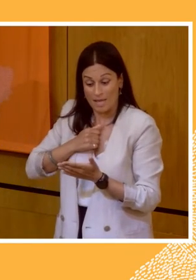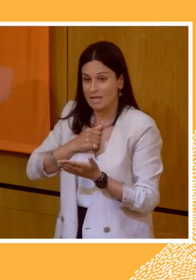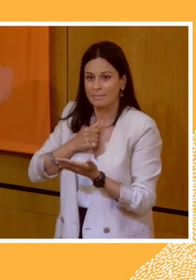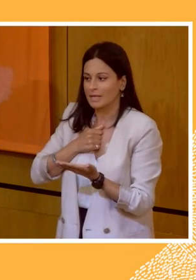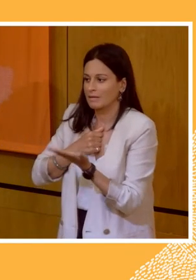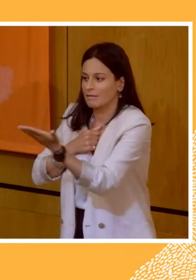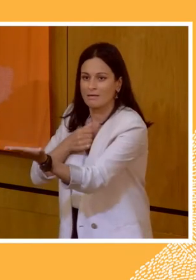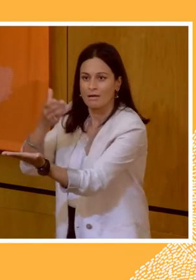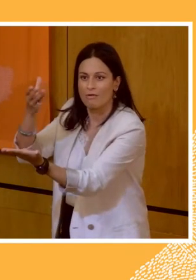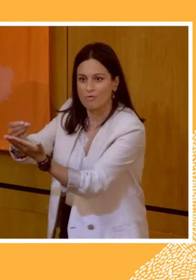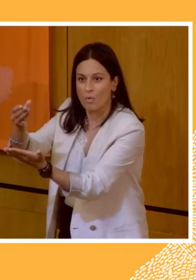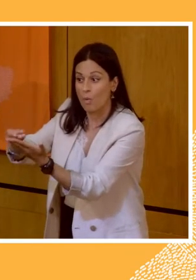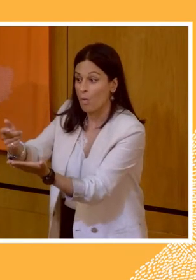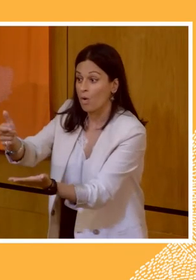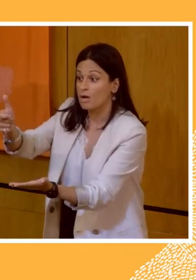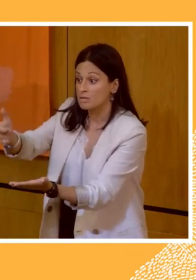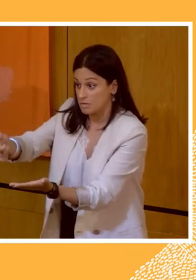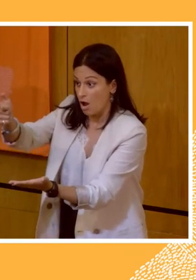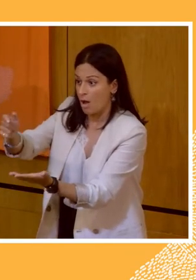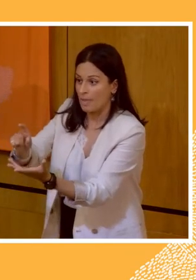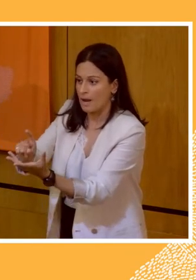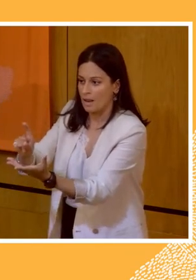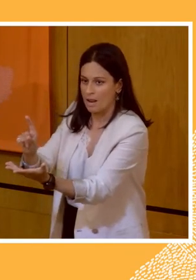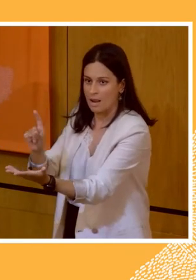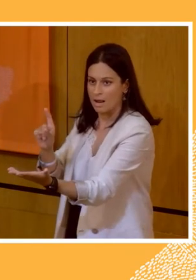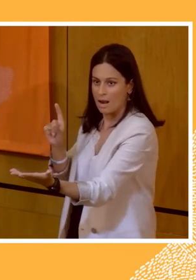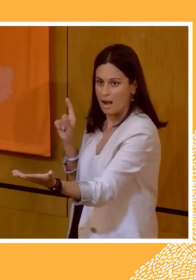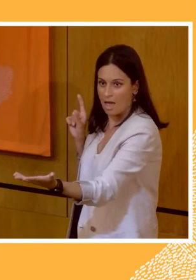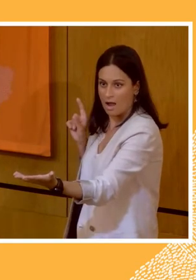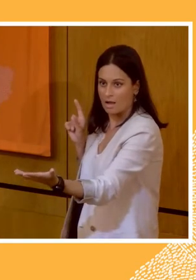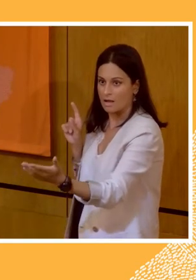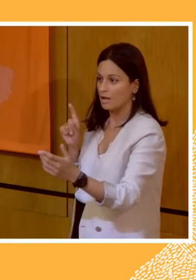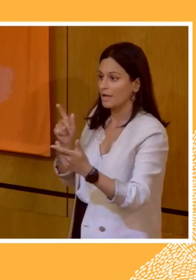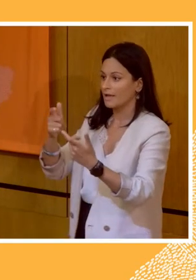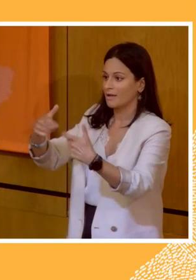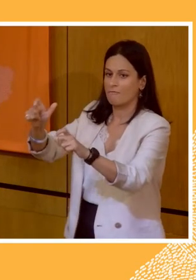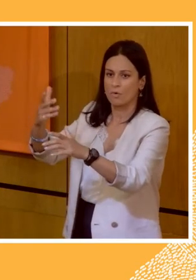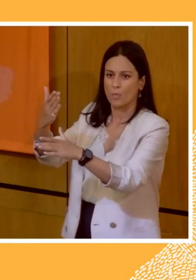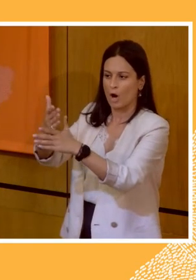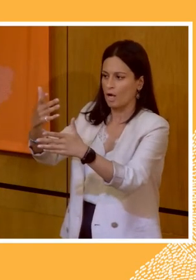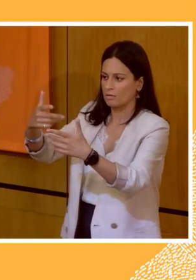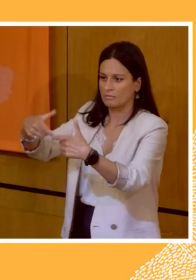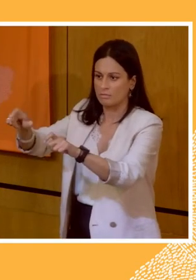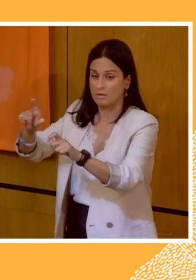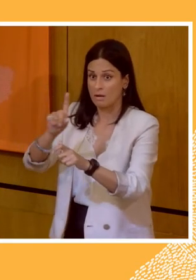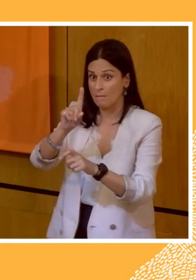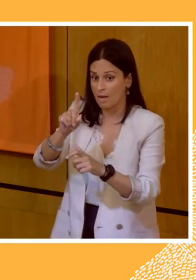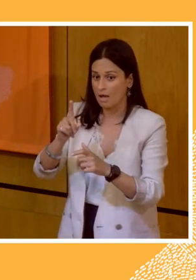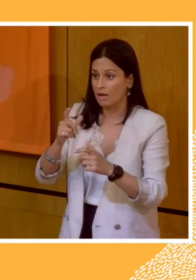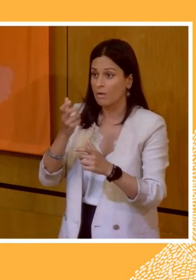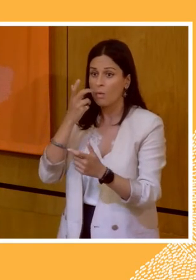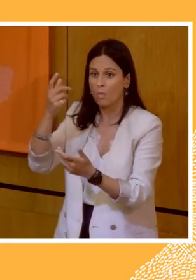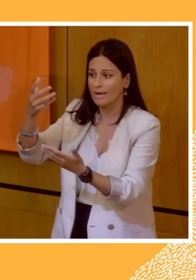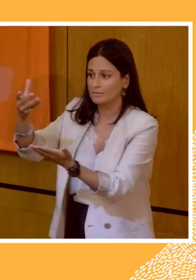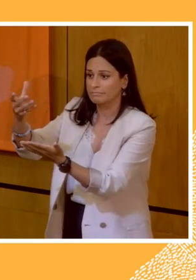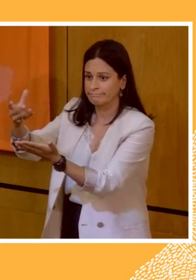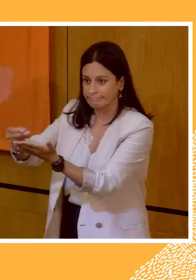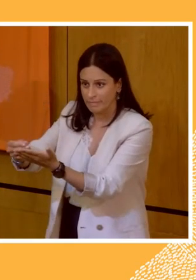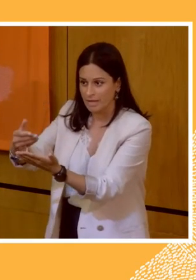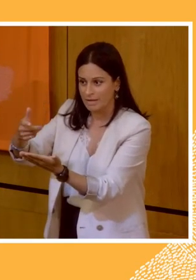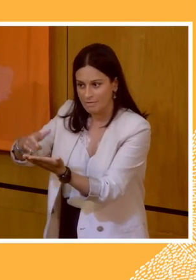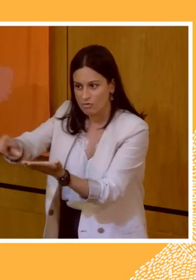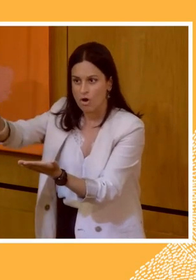something else. So start it recording, get as far away from it as you can to still do your work. And the second one is just always leave it running, because you don't know